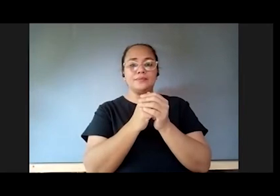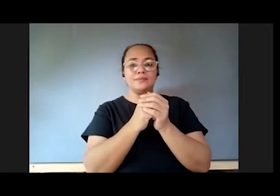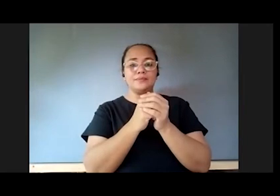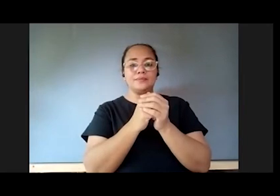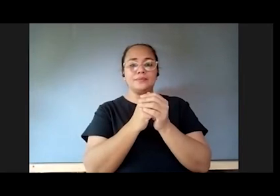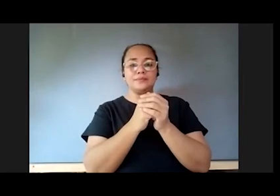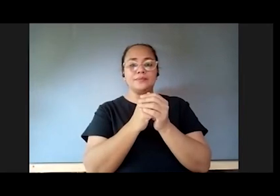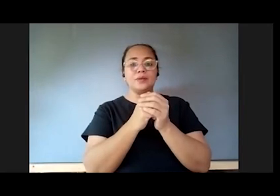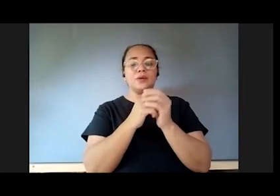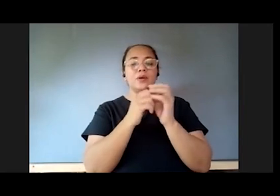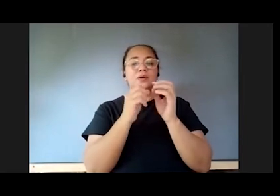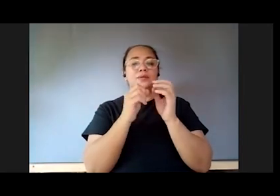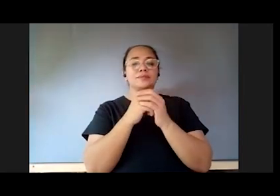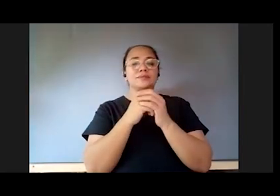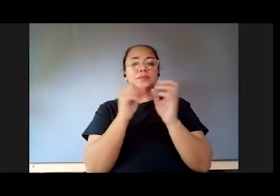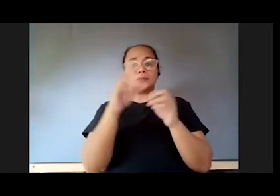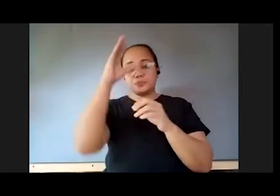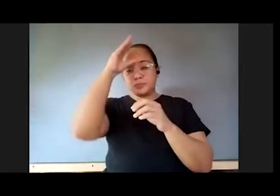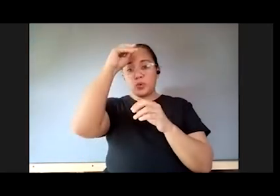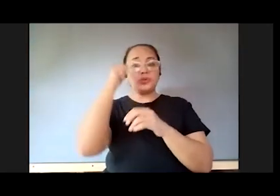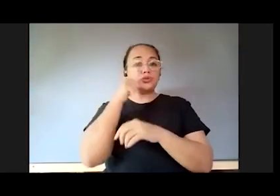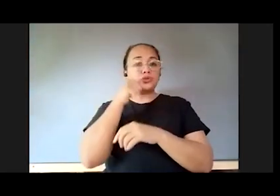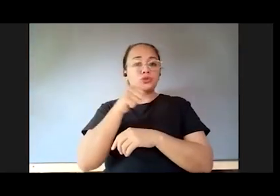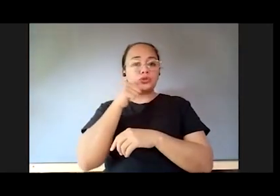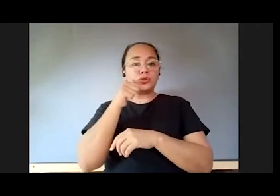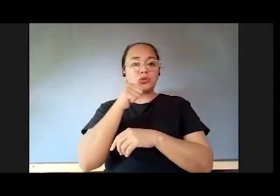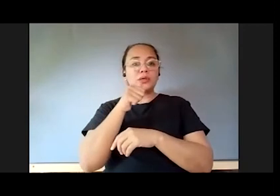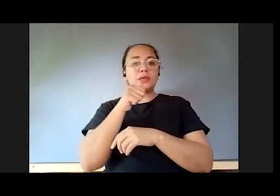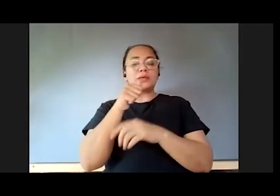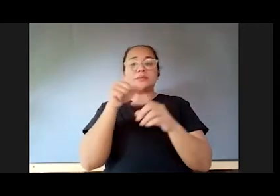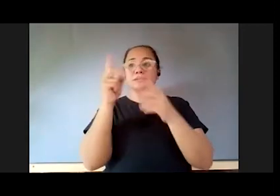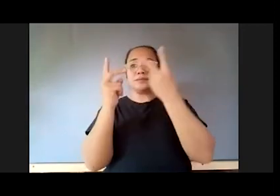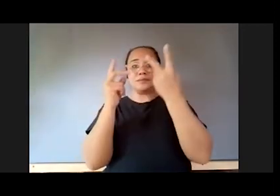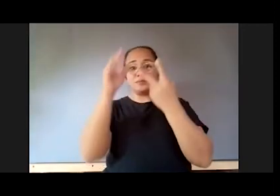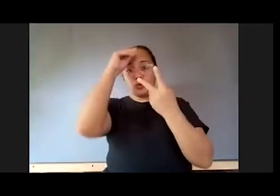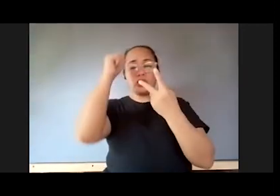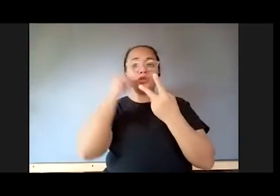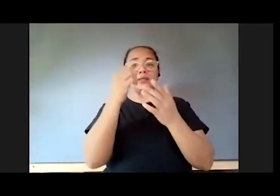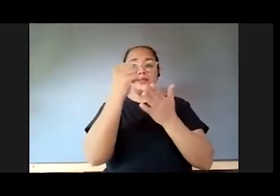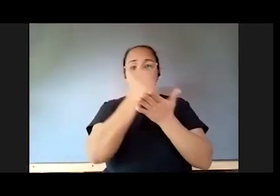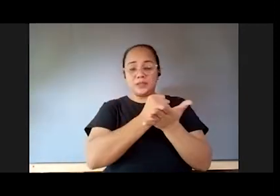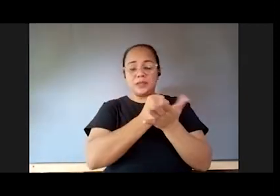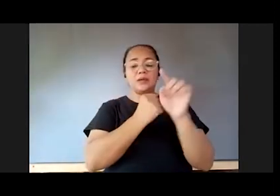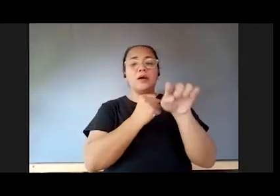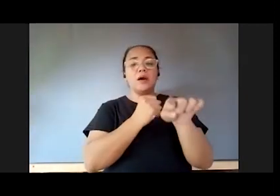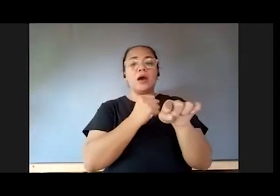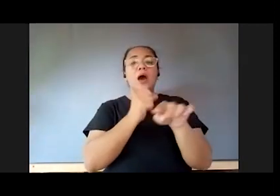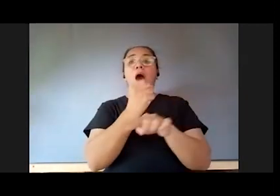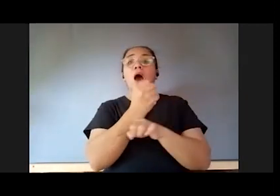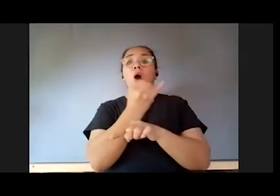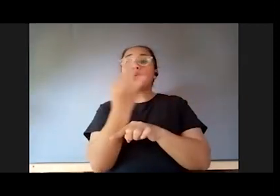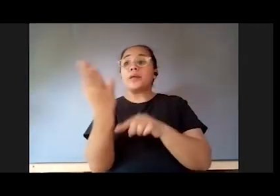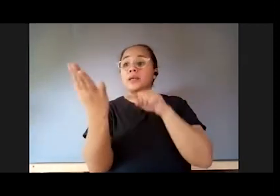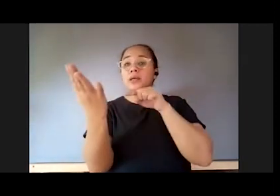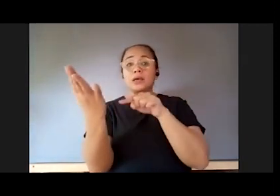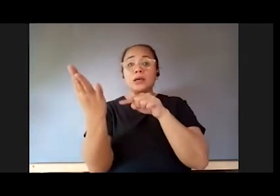Okay, so boys and girls should be the subject, and how many should be the object?